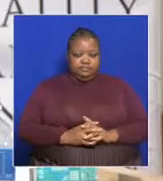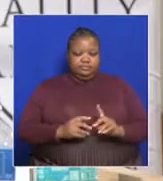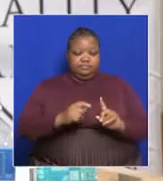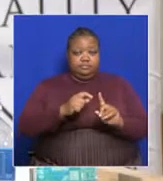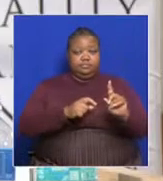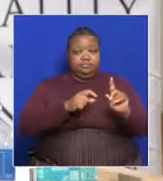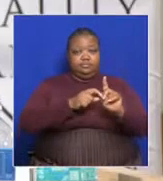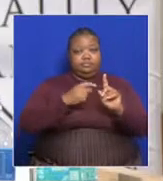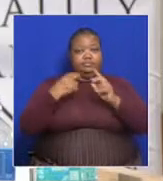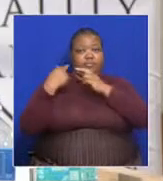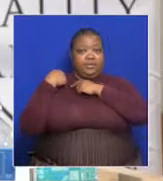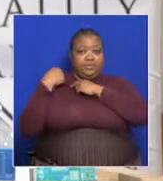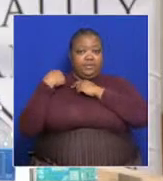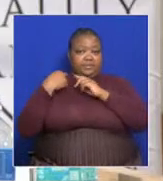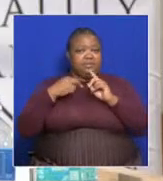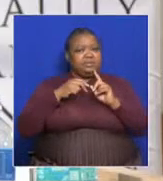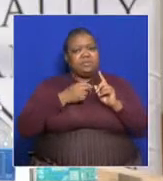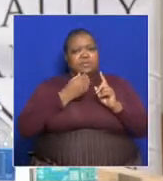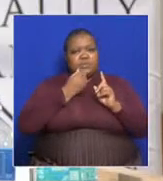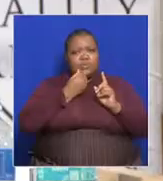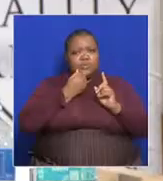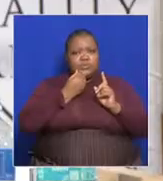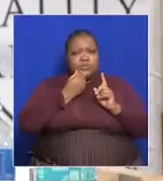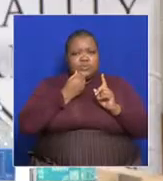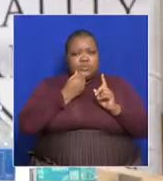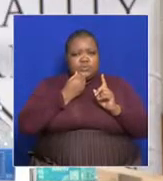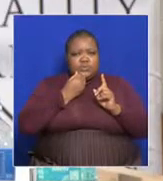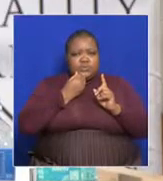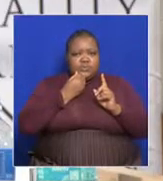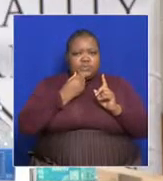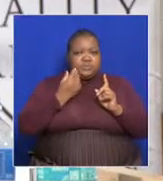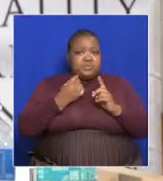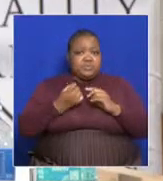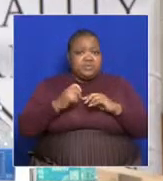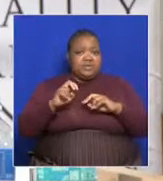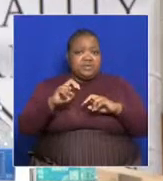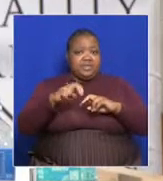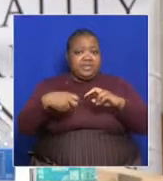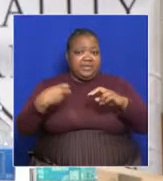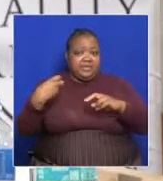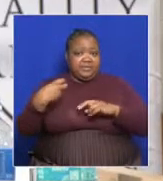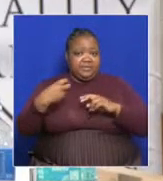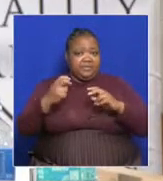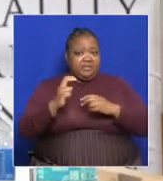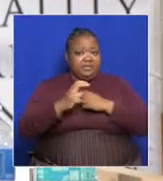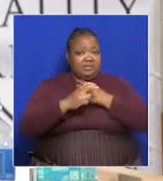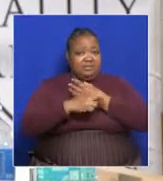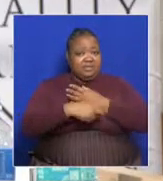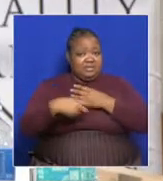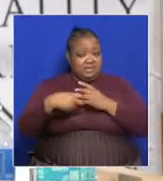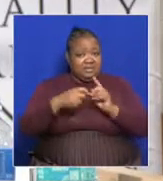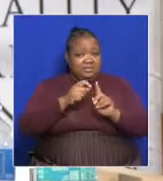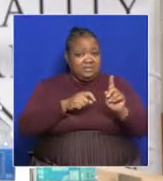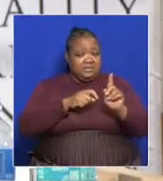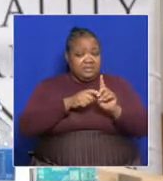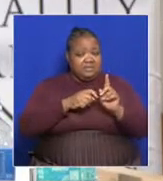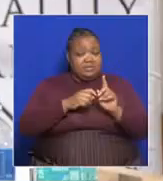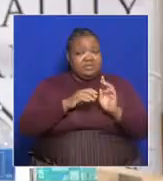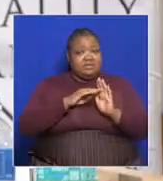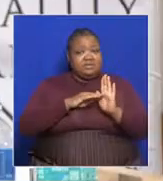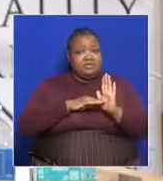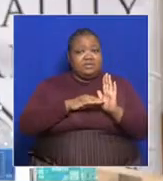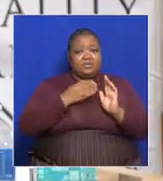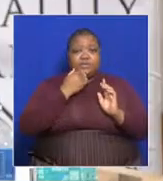responsible for the eventual theft. Now, the list as we have it so far is Amazimtoti FSL